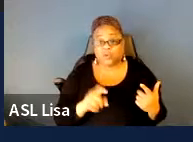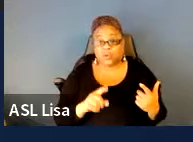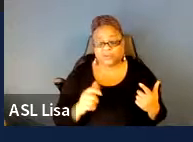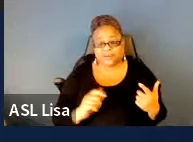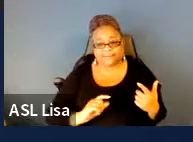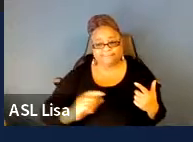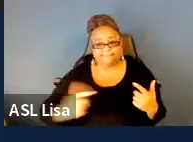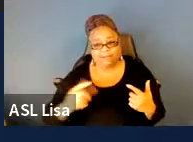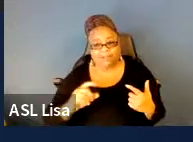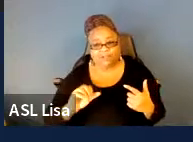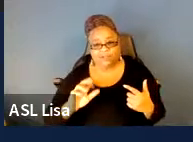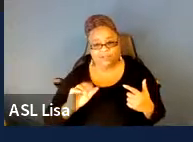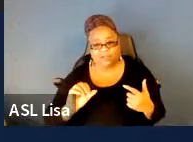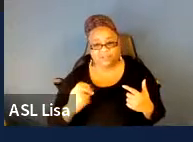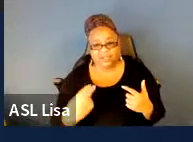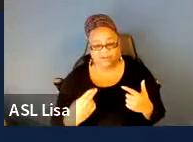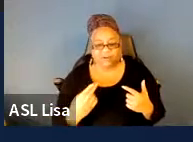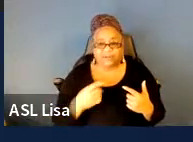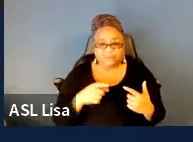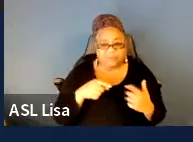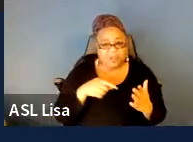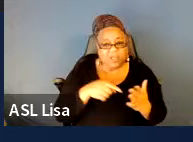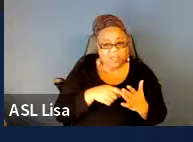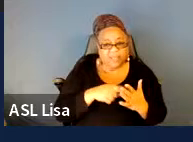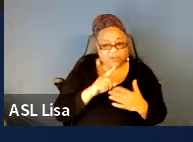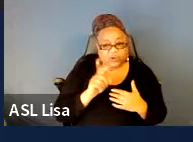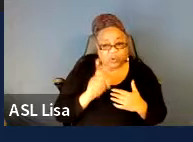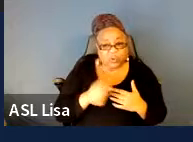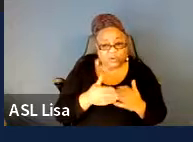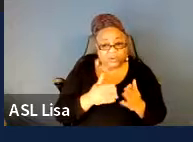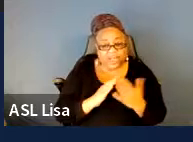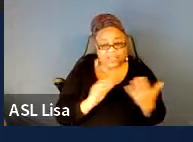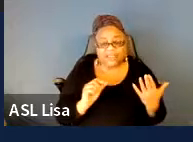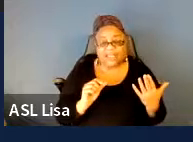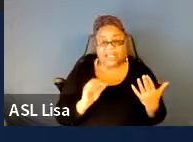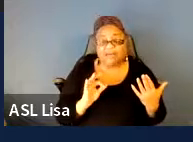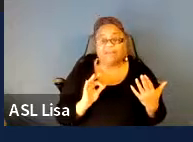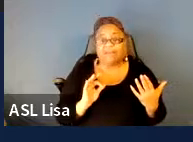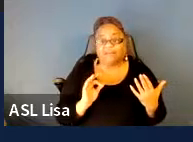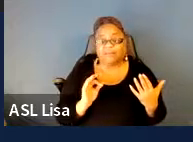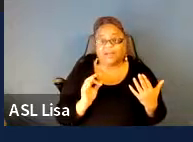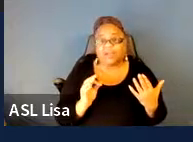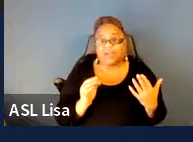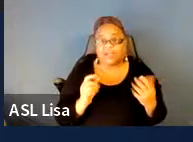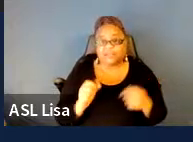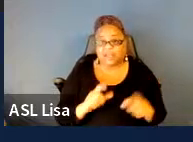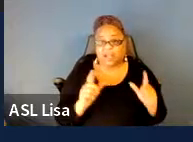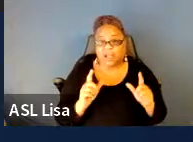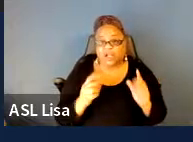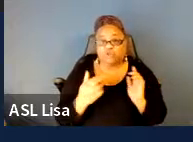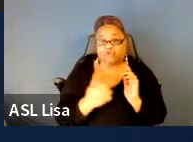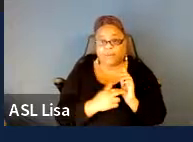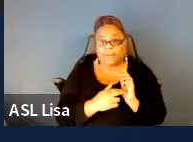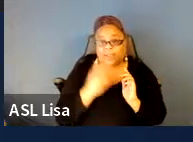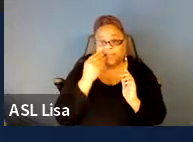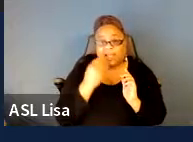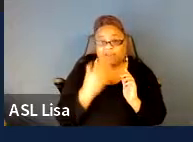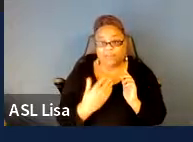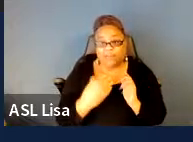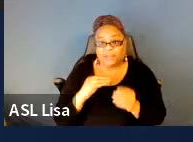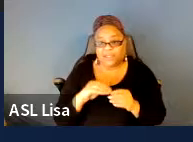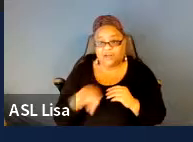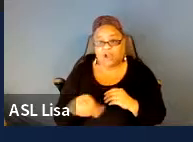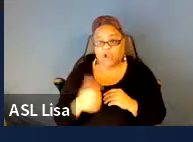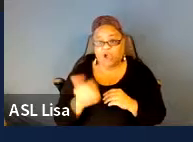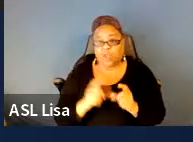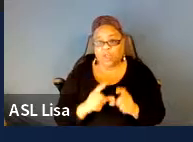mind. So this question asks, if a sign repeats information in another language, do those